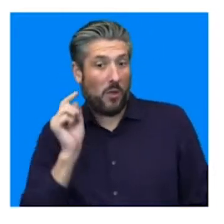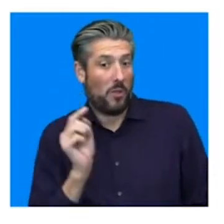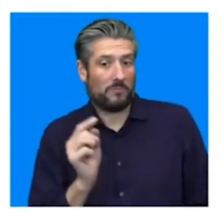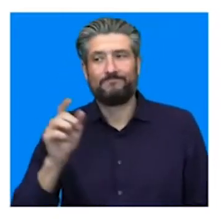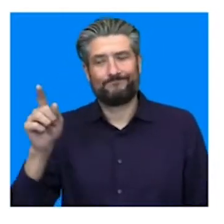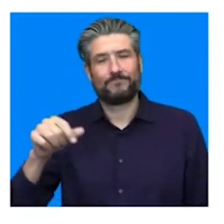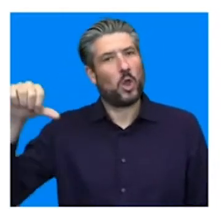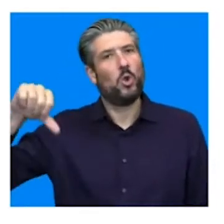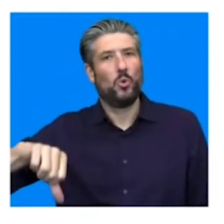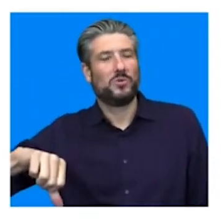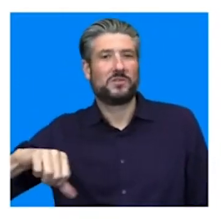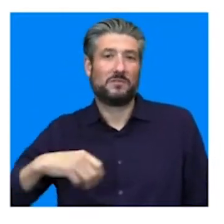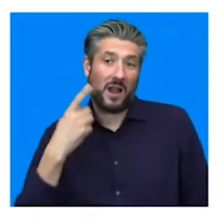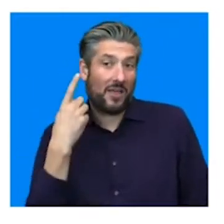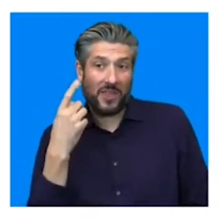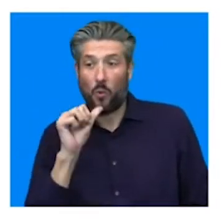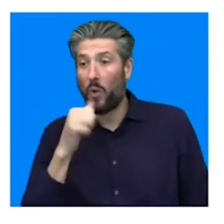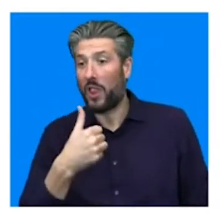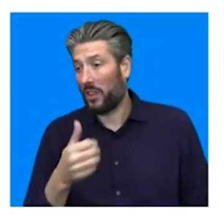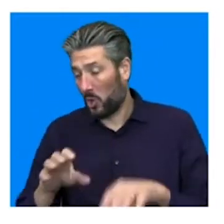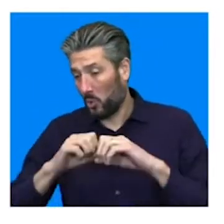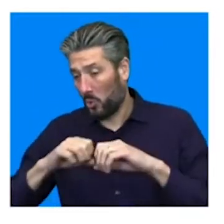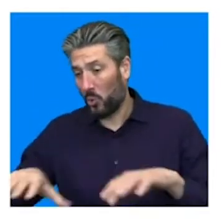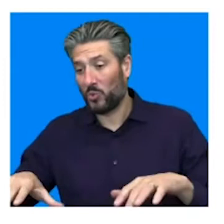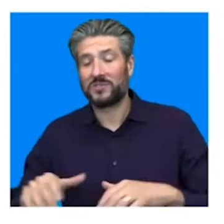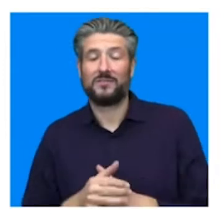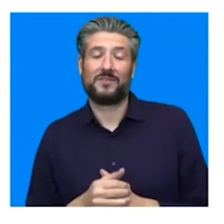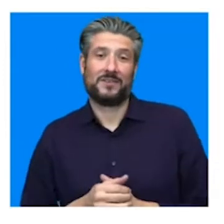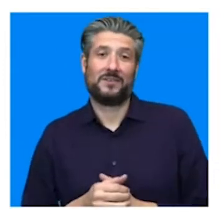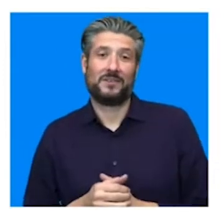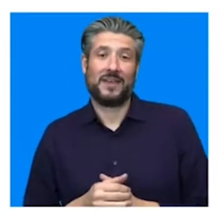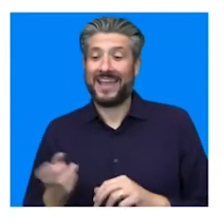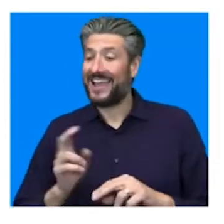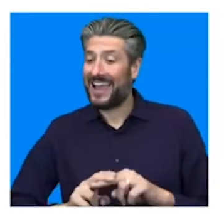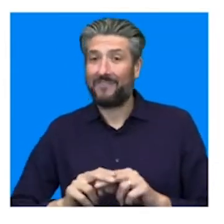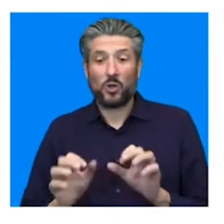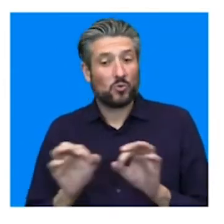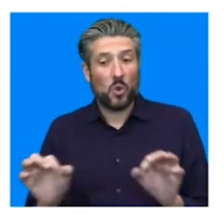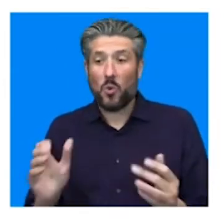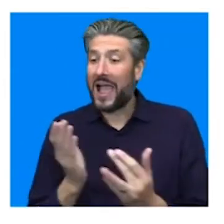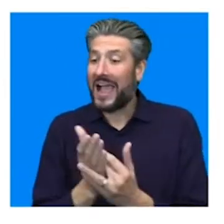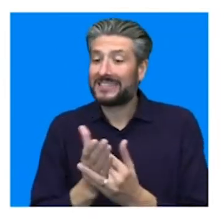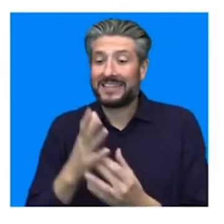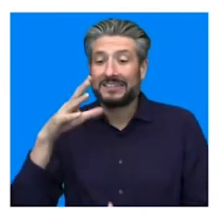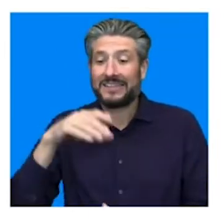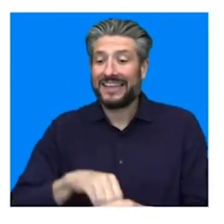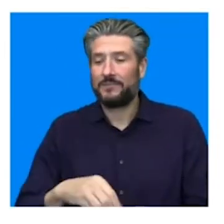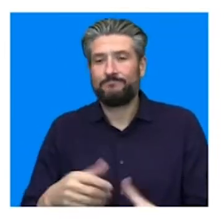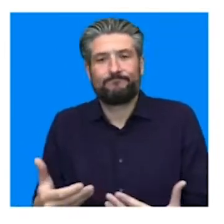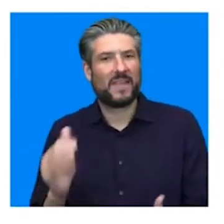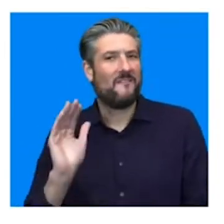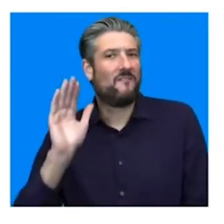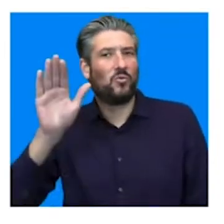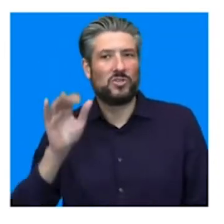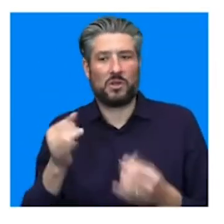not designing in an inaccessible way. It's not designing for the future. So if I was an investor, if I was someone who is putting money in the